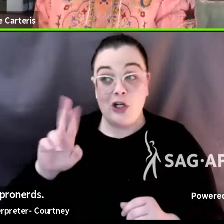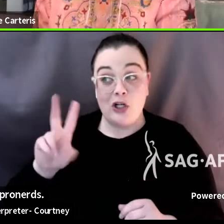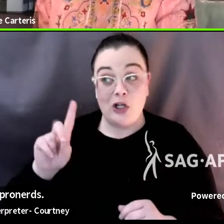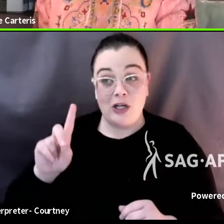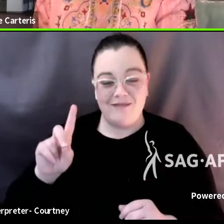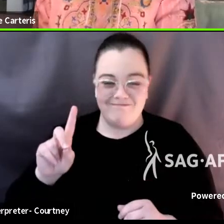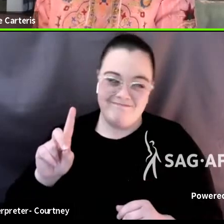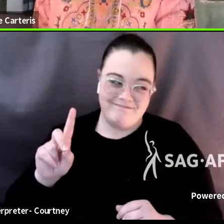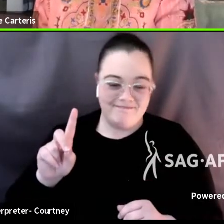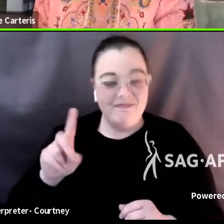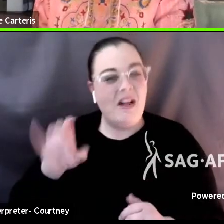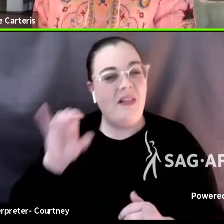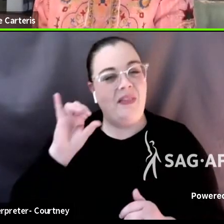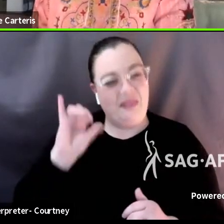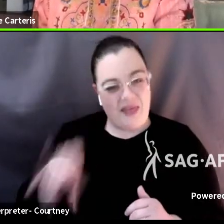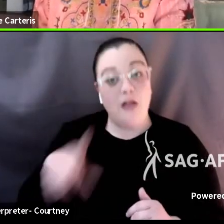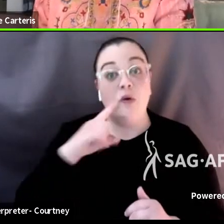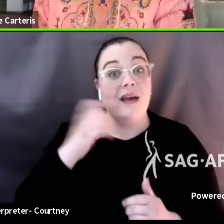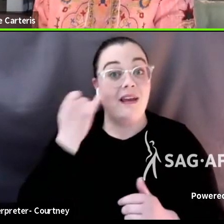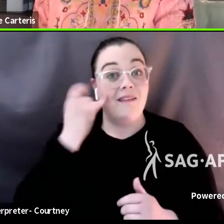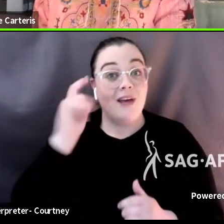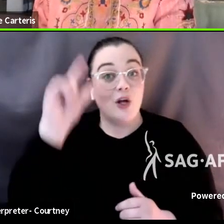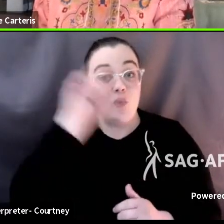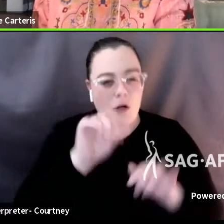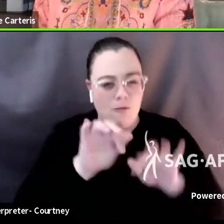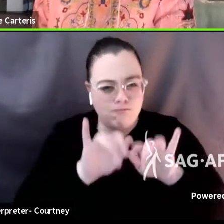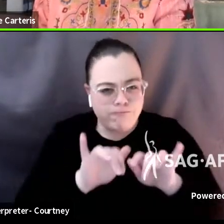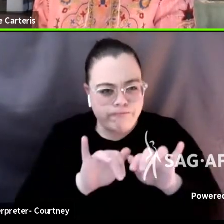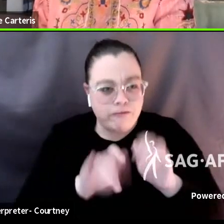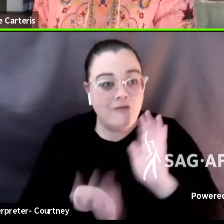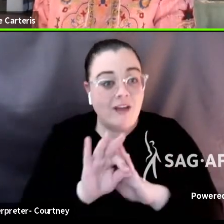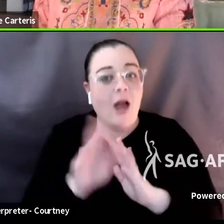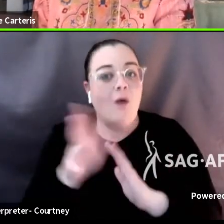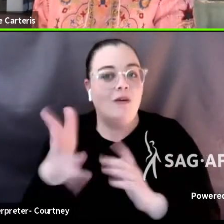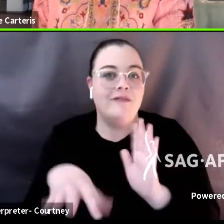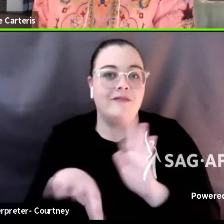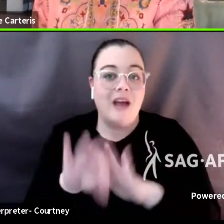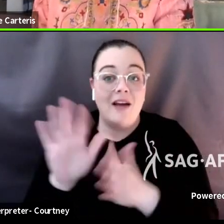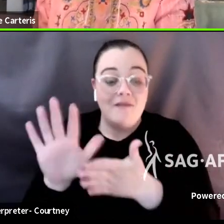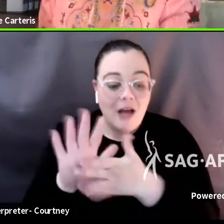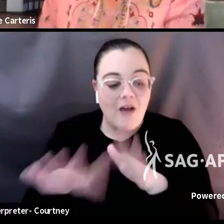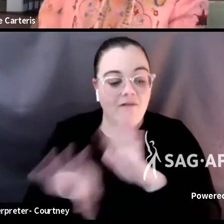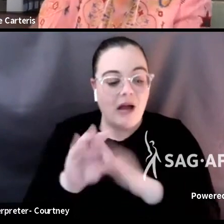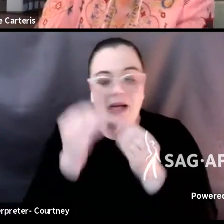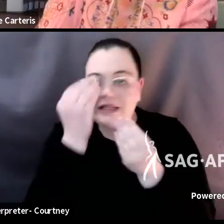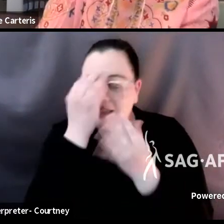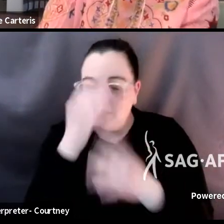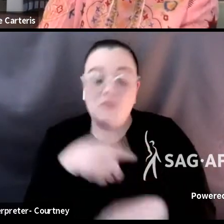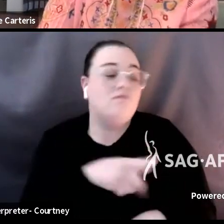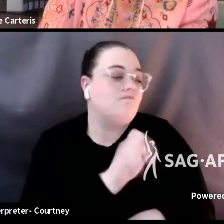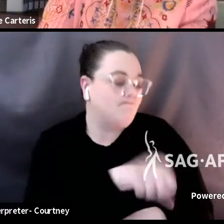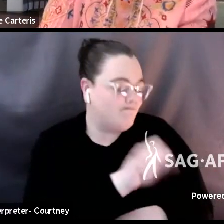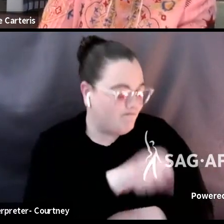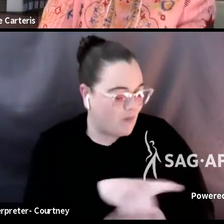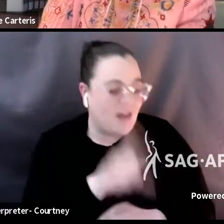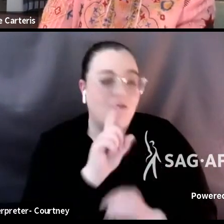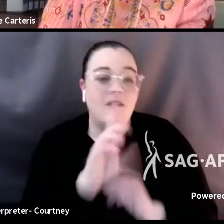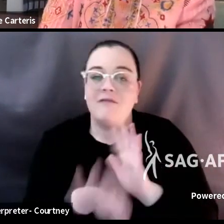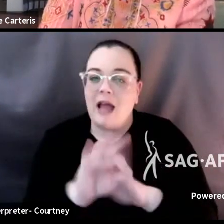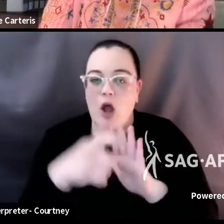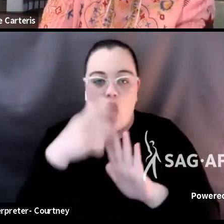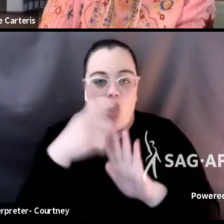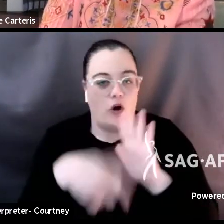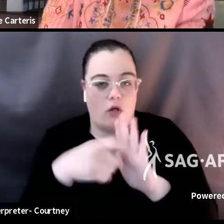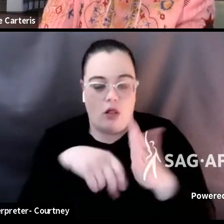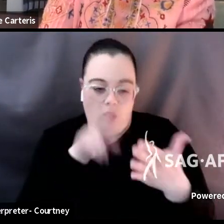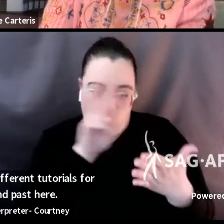questions, there'll be many different tutorials for those people who might want to extend beyond just here. You'll see a lot of articles with this